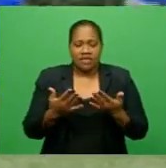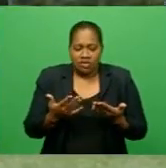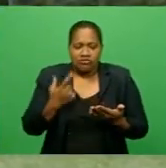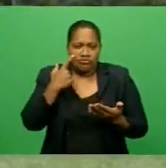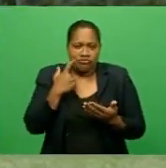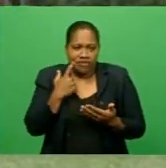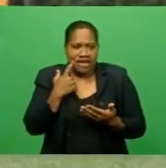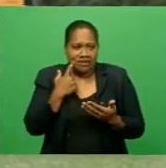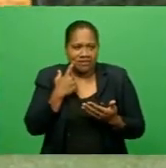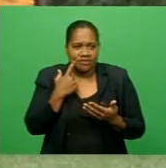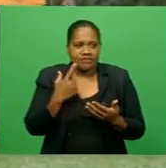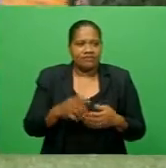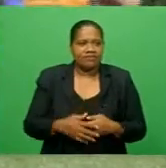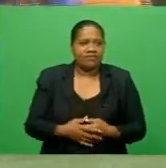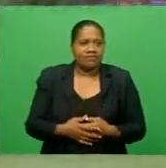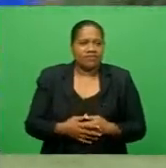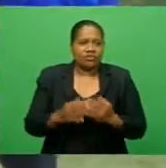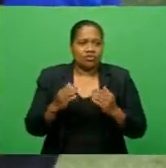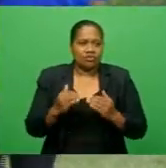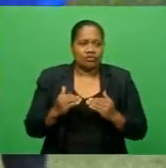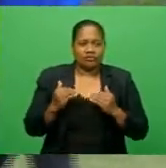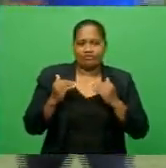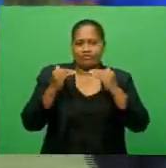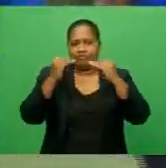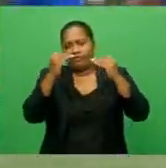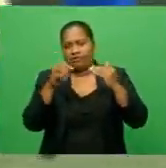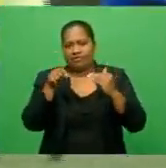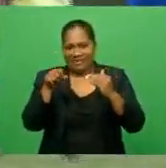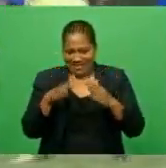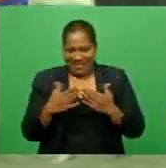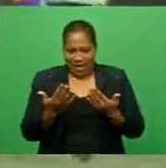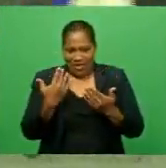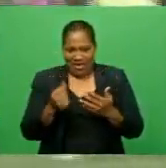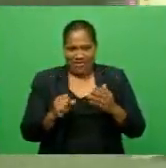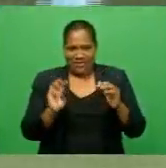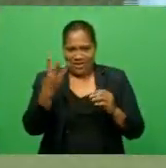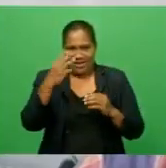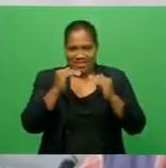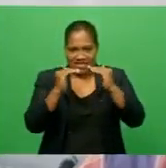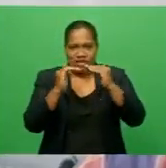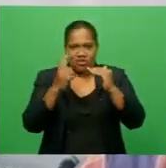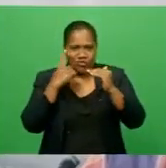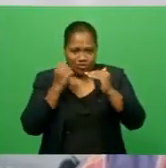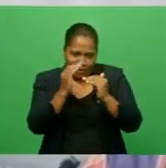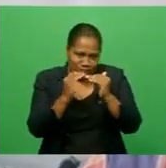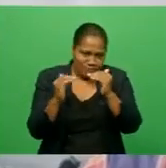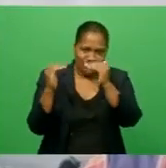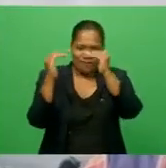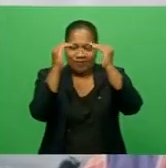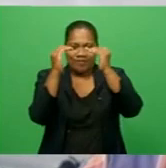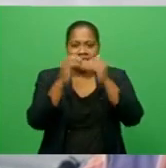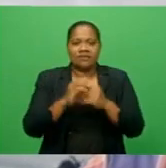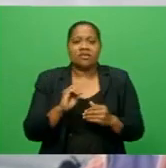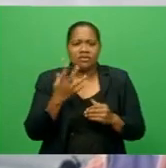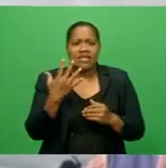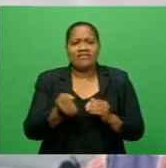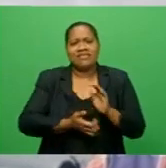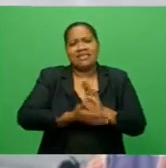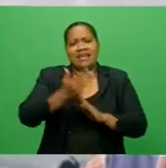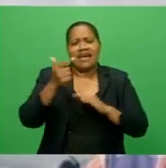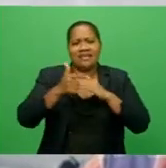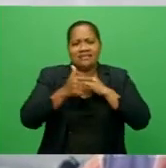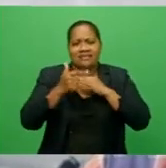to review that ranking that is in place. So having a high-level competition for the elite is something